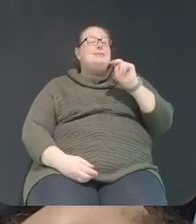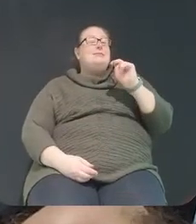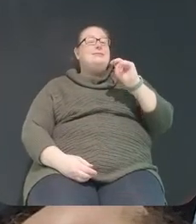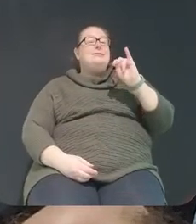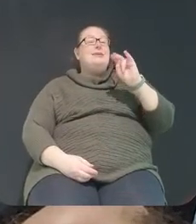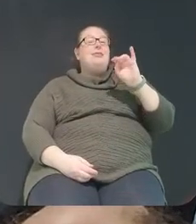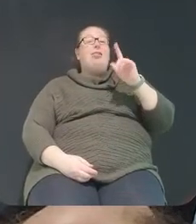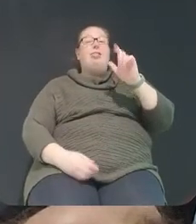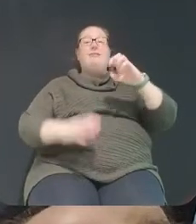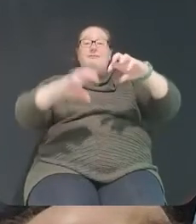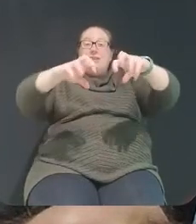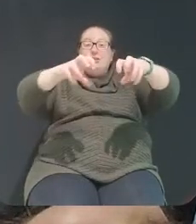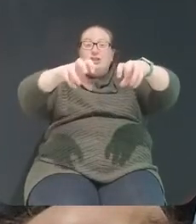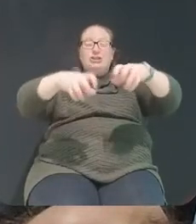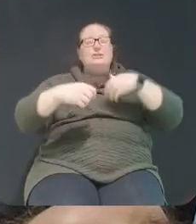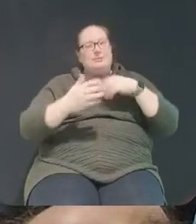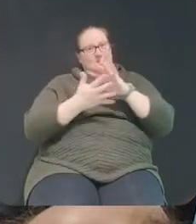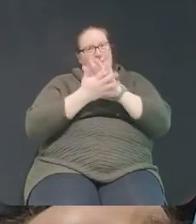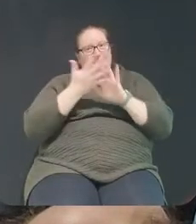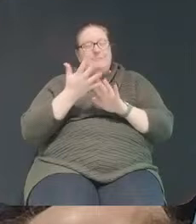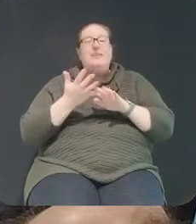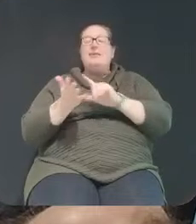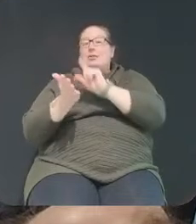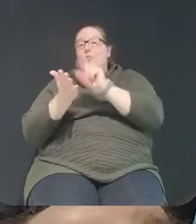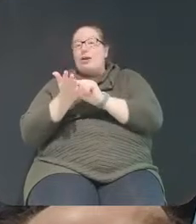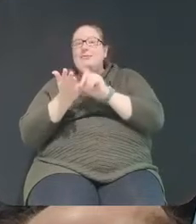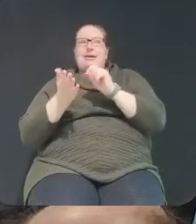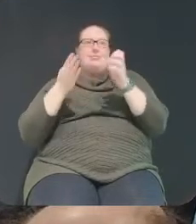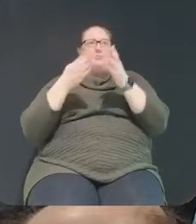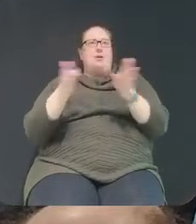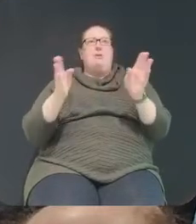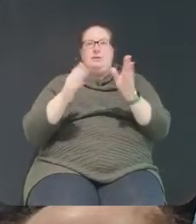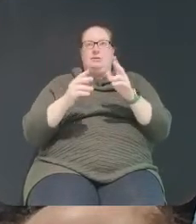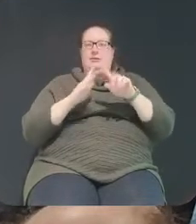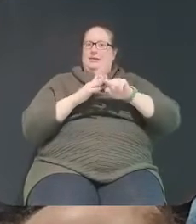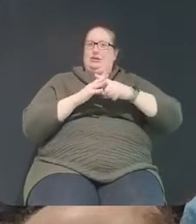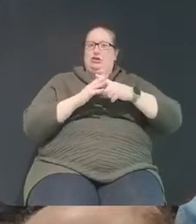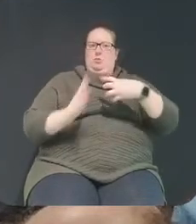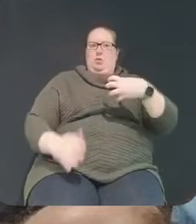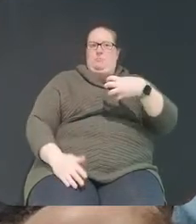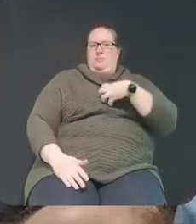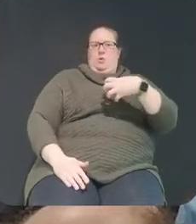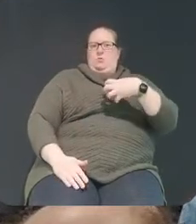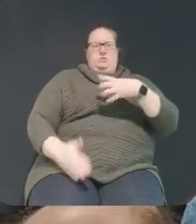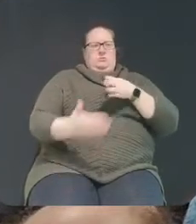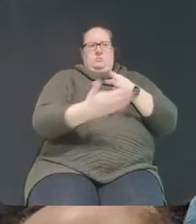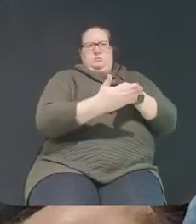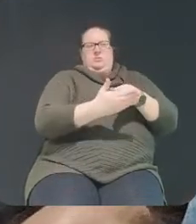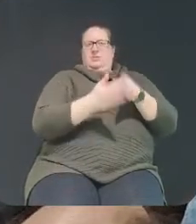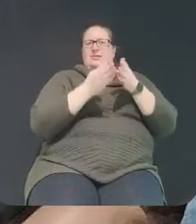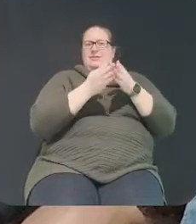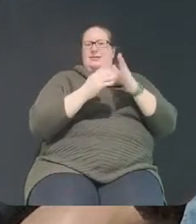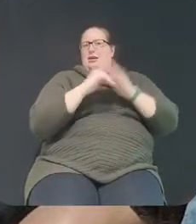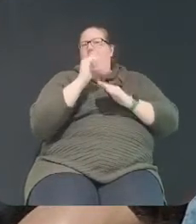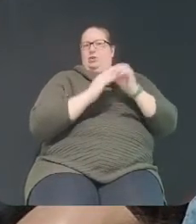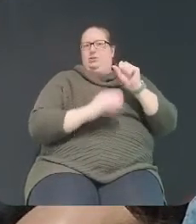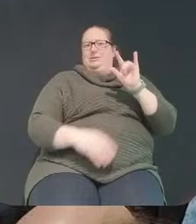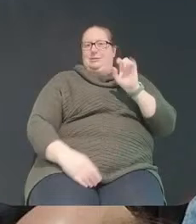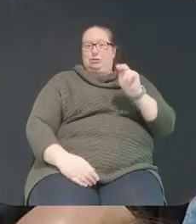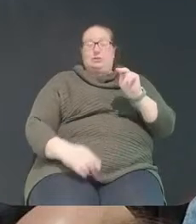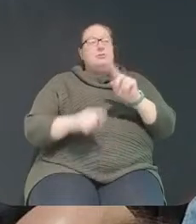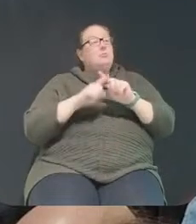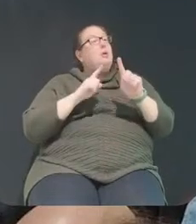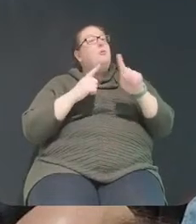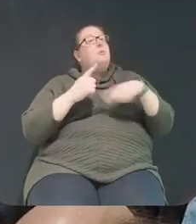report states that the press and many members of the public were initially opposed to the comfort station. But since opening, the reception had